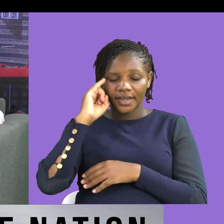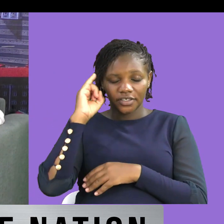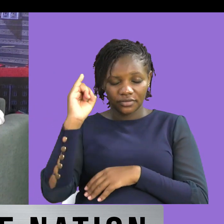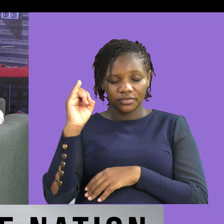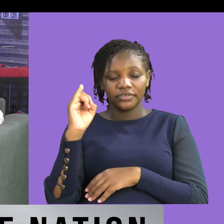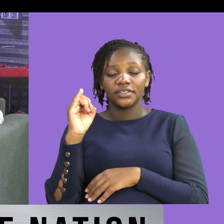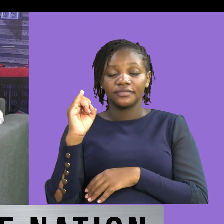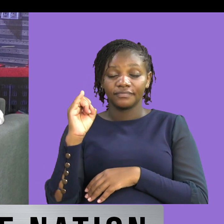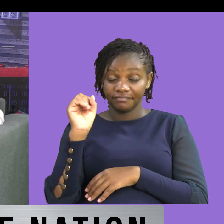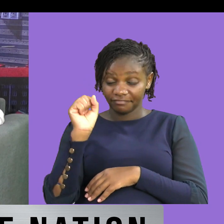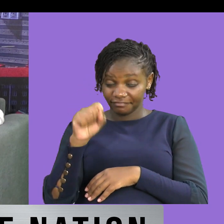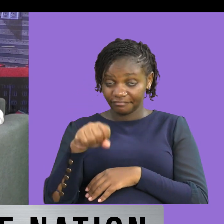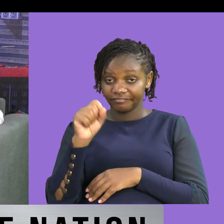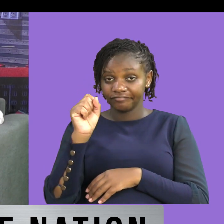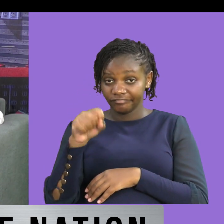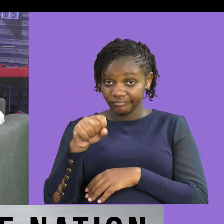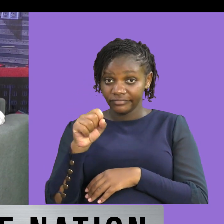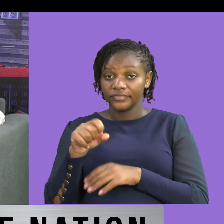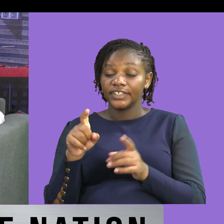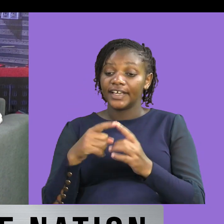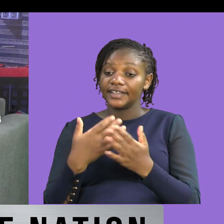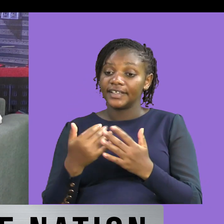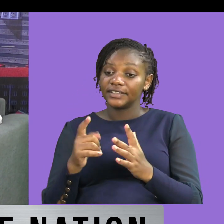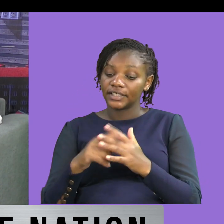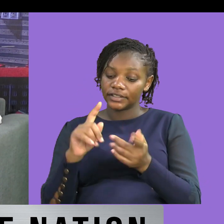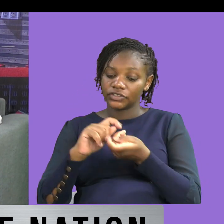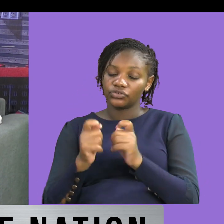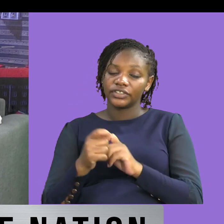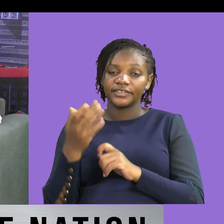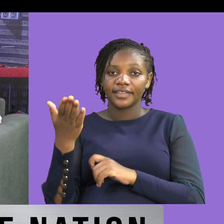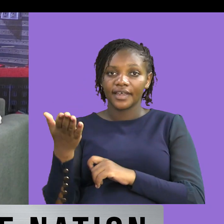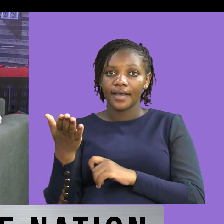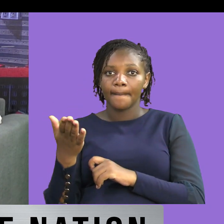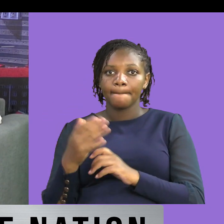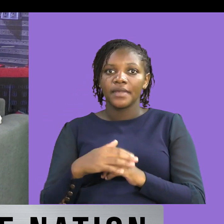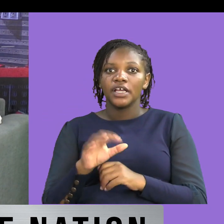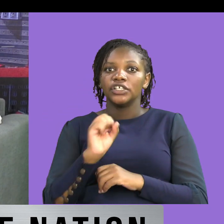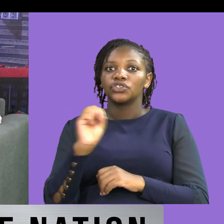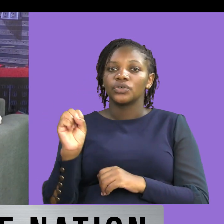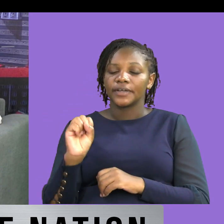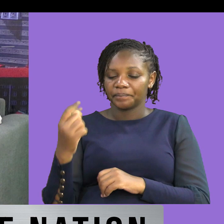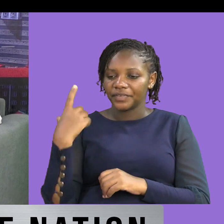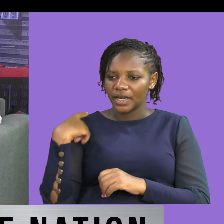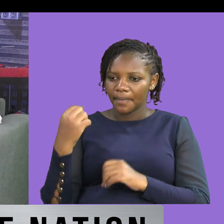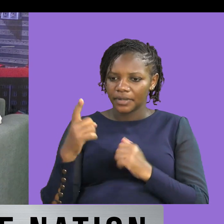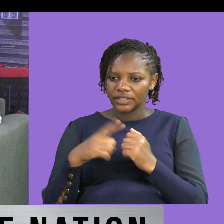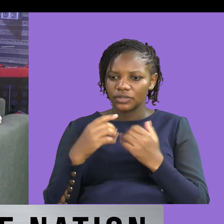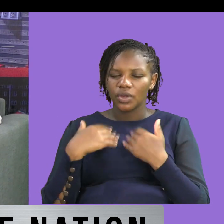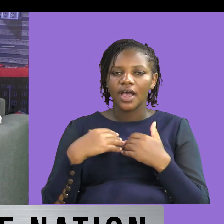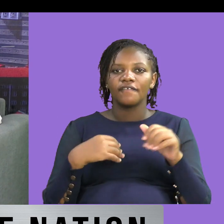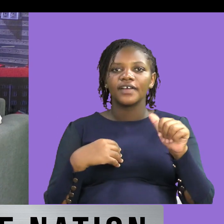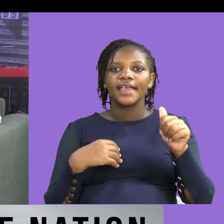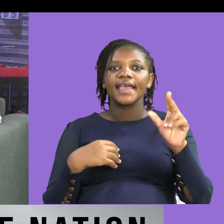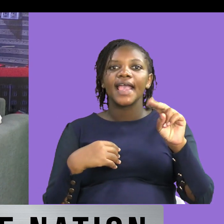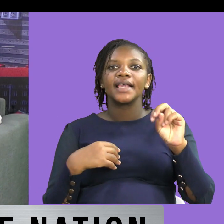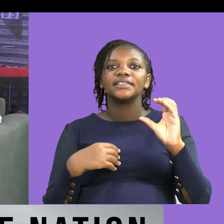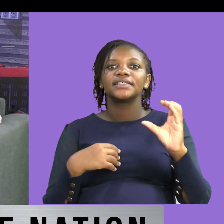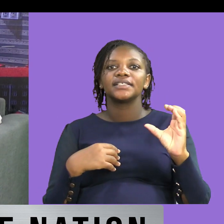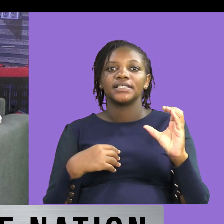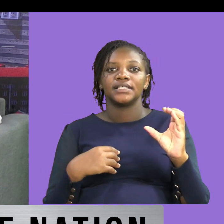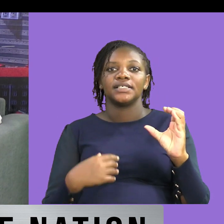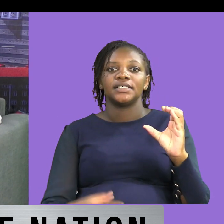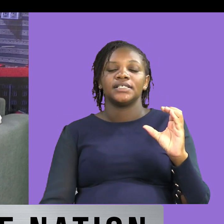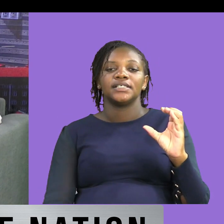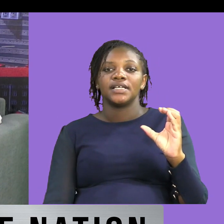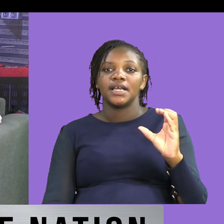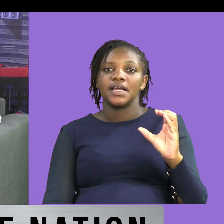sort. By the way, until number 6 things started changing. Yeah. Sorry, I'm taking this very fast. Number 6 put ANC.